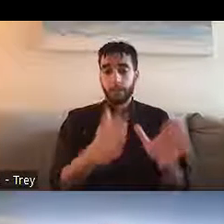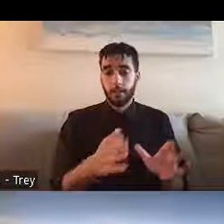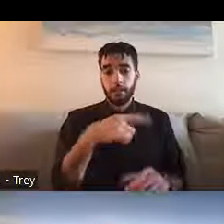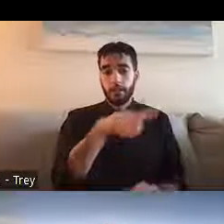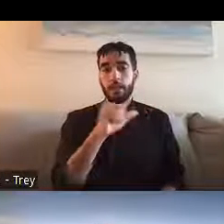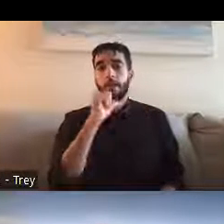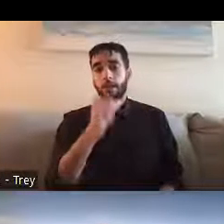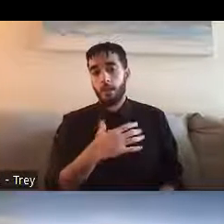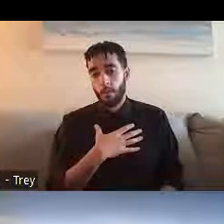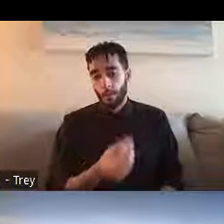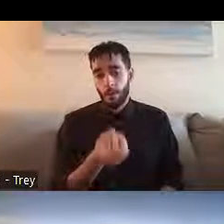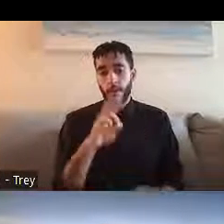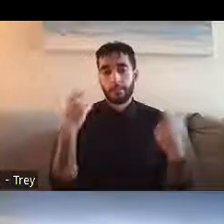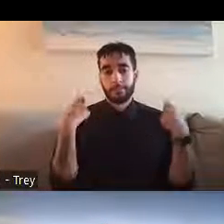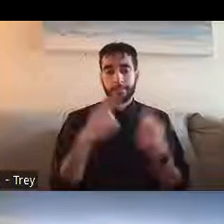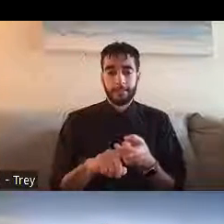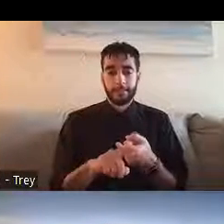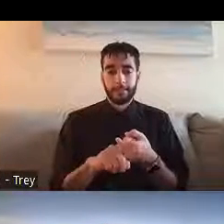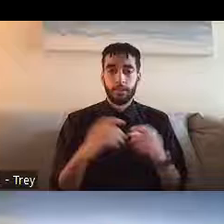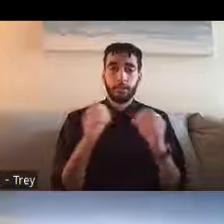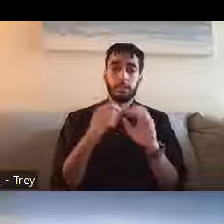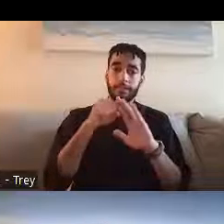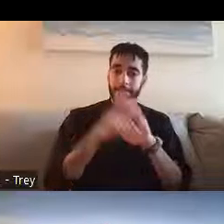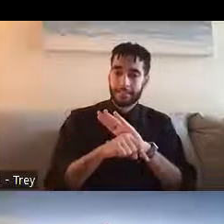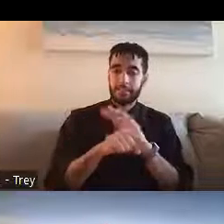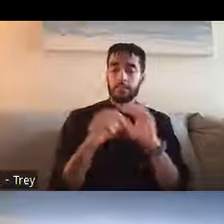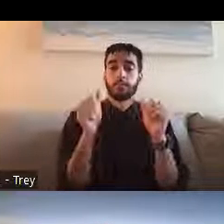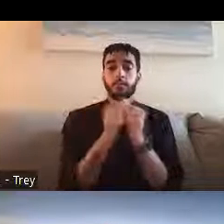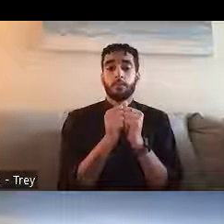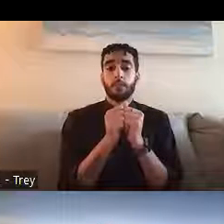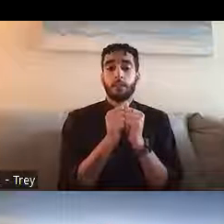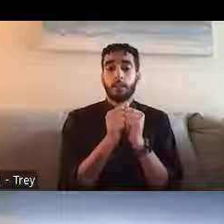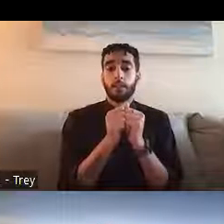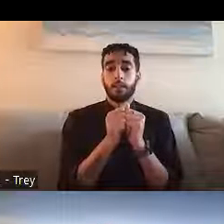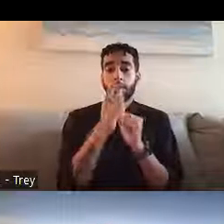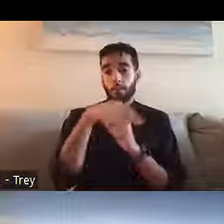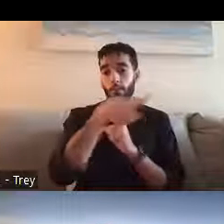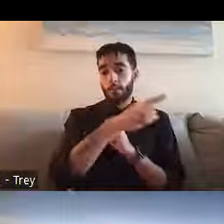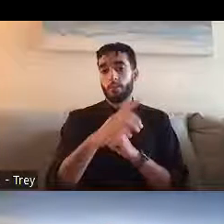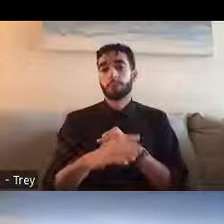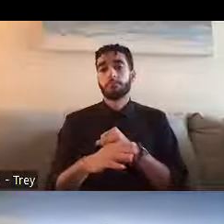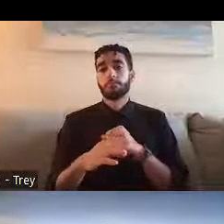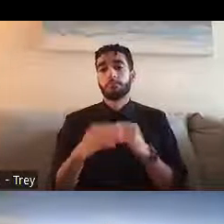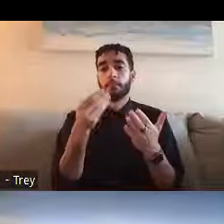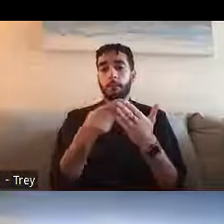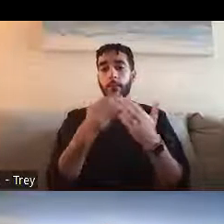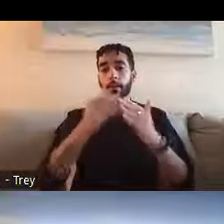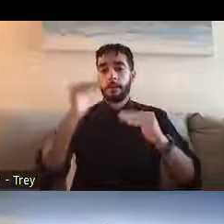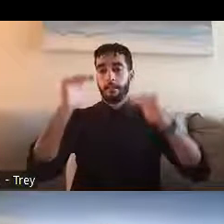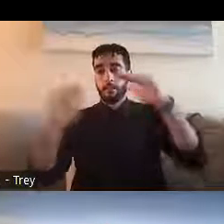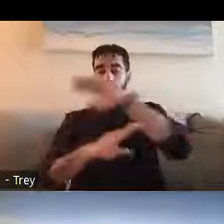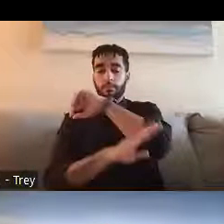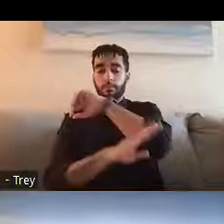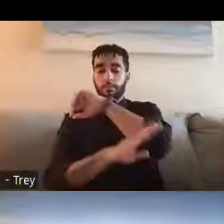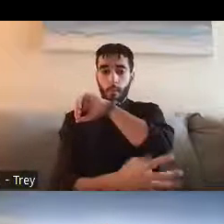or non-Hispanic, and it's more intense among caregivers who are living below the federal poverty level. In the next slide, you can